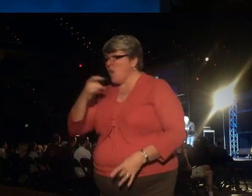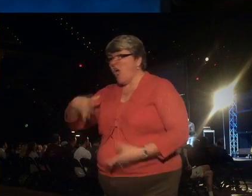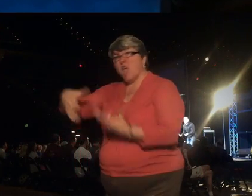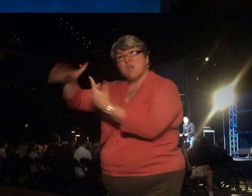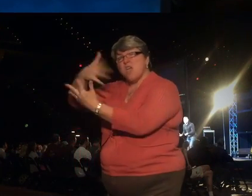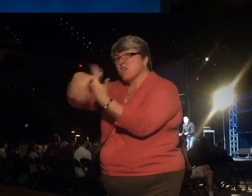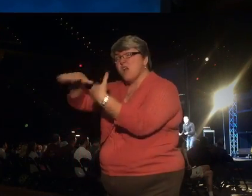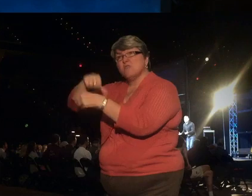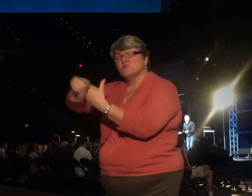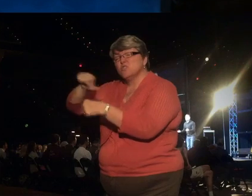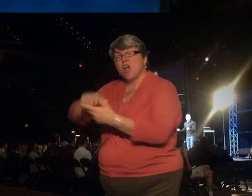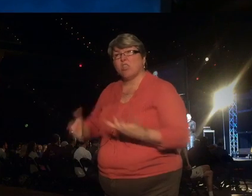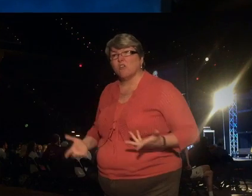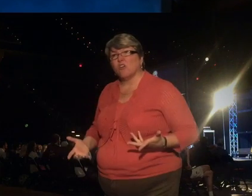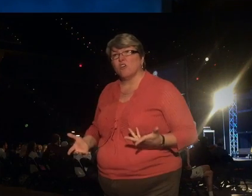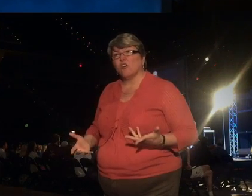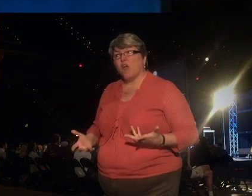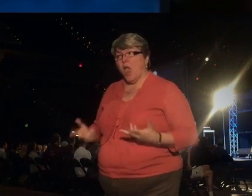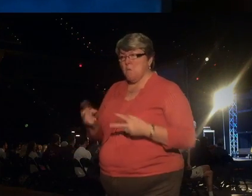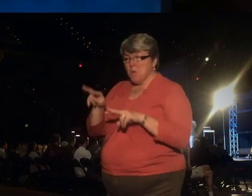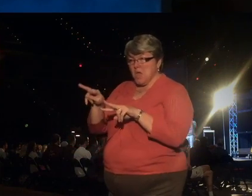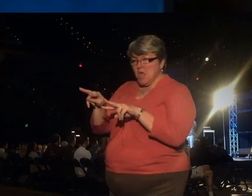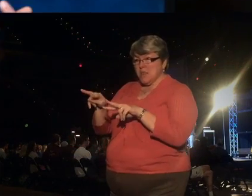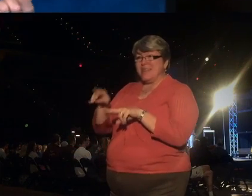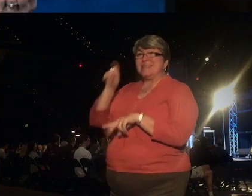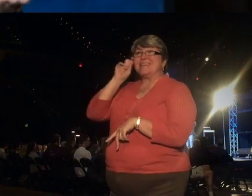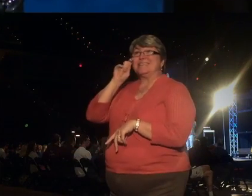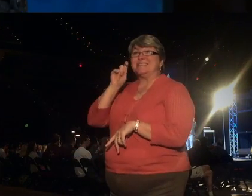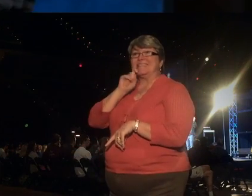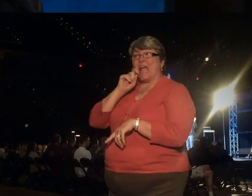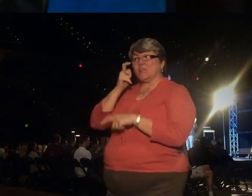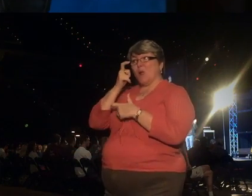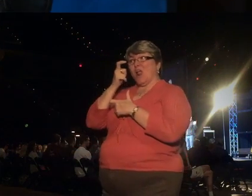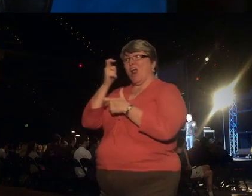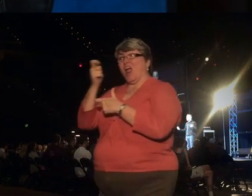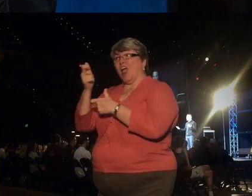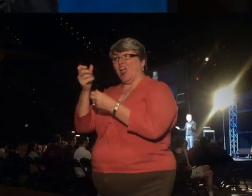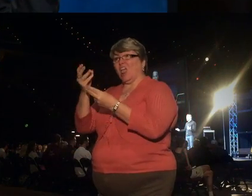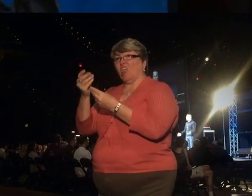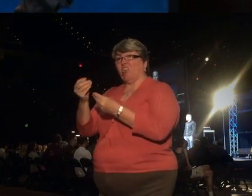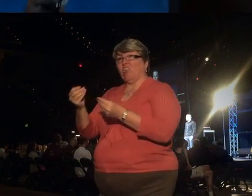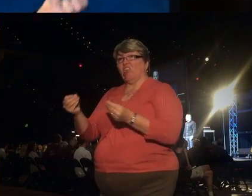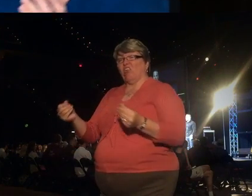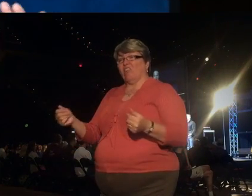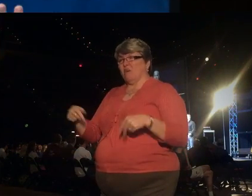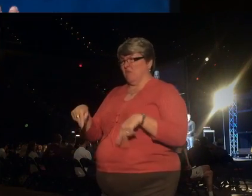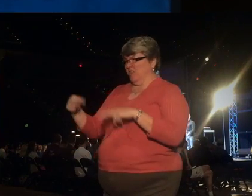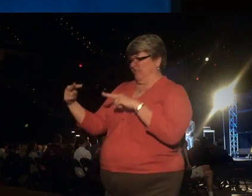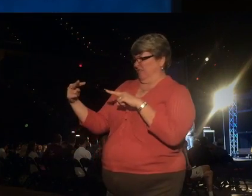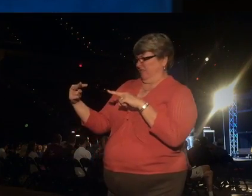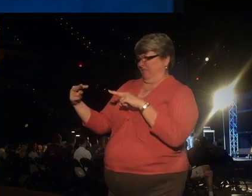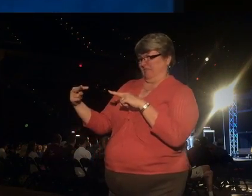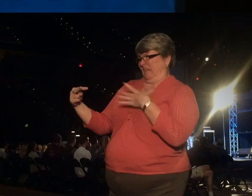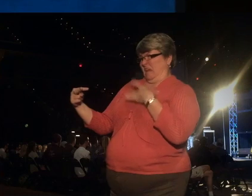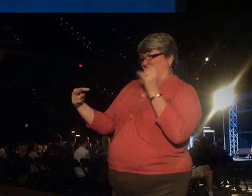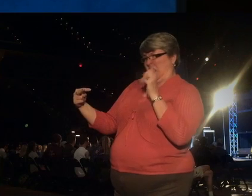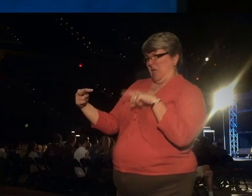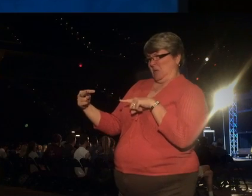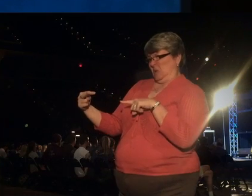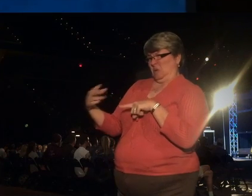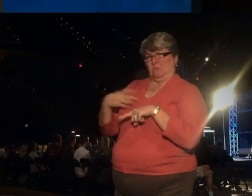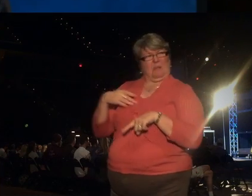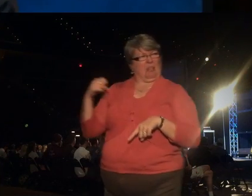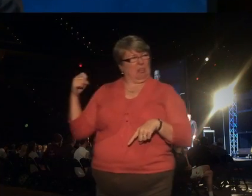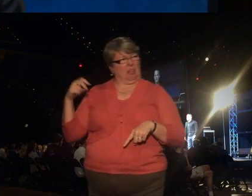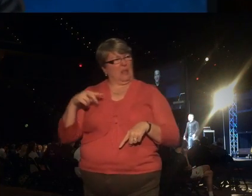the allure of the sexual begins to wear off, they're gonna look up and say, I don't really like you. And that